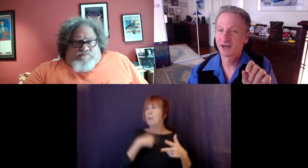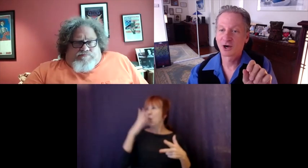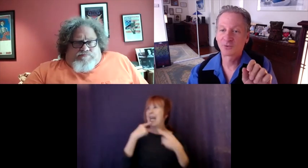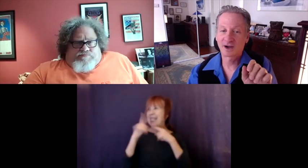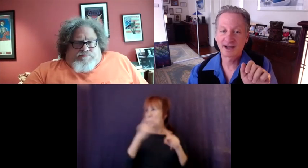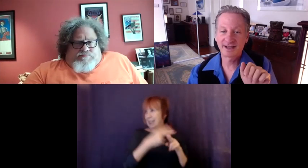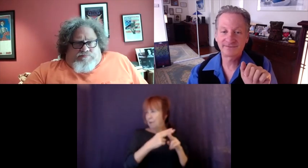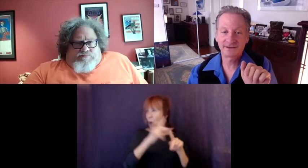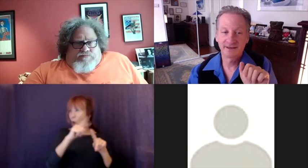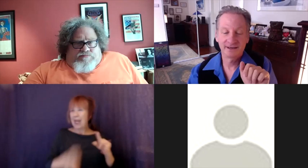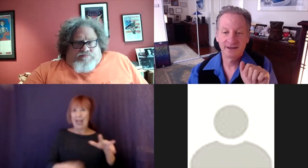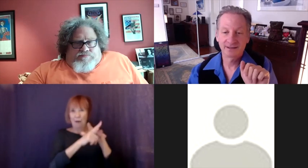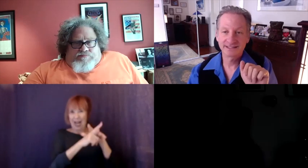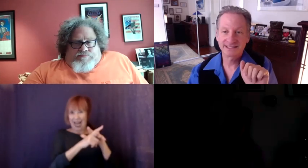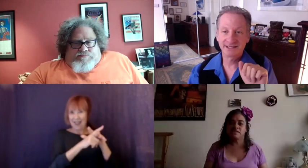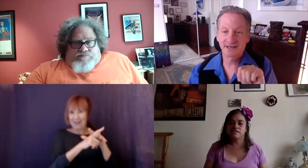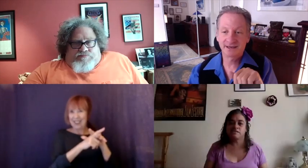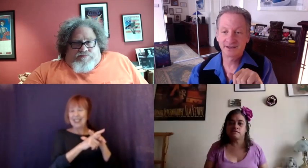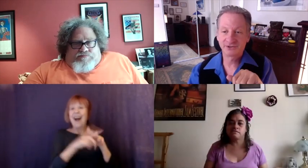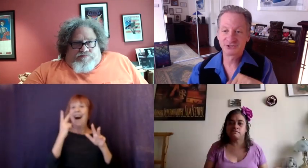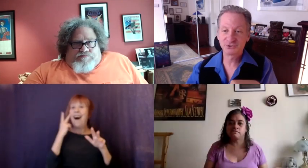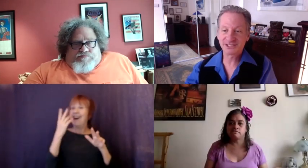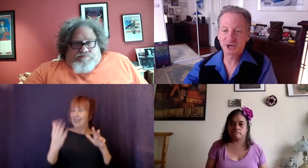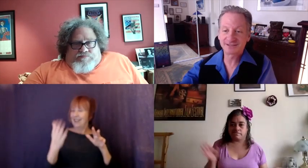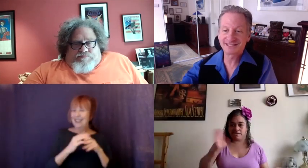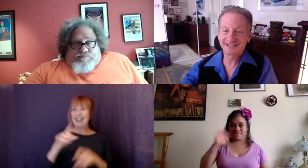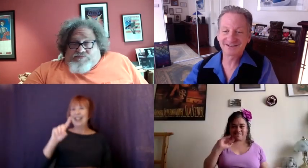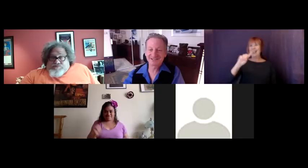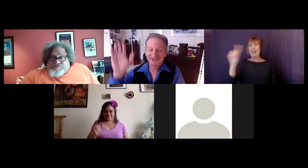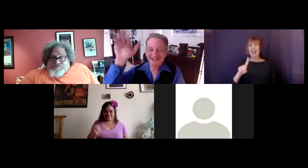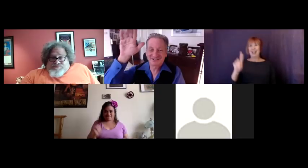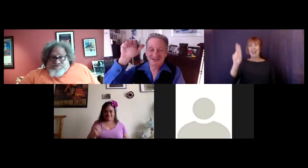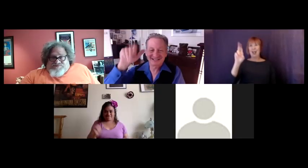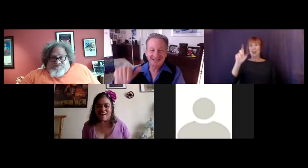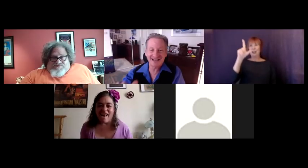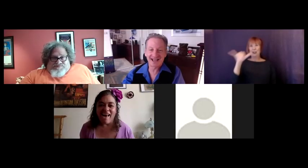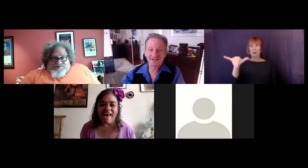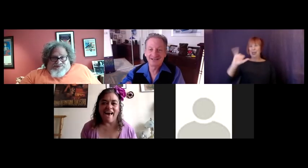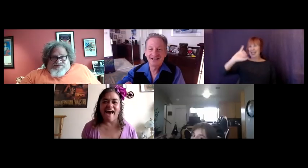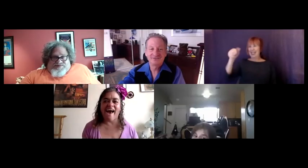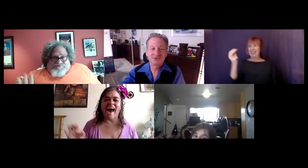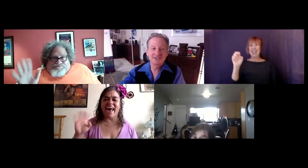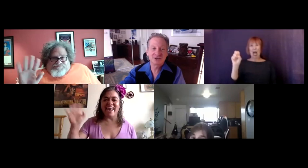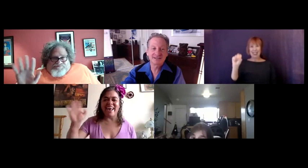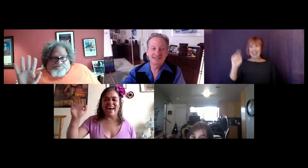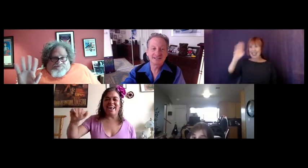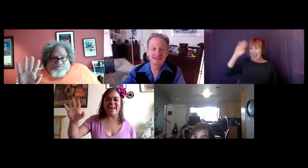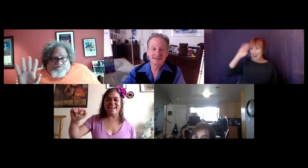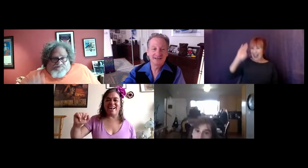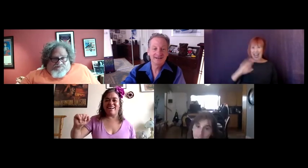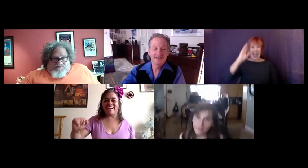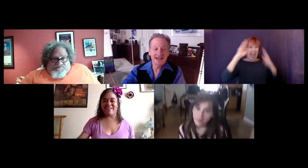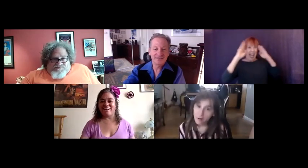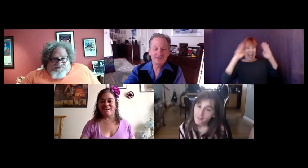they arrive. Let's see, ZULEY Johnson. There's ZULEY Johnson. ZULEY Johnson. Hi,